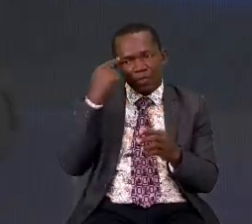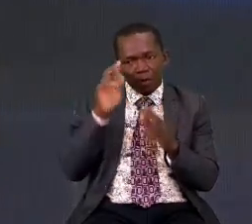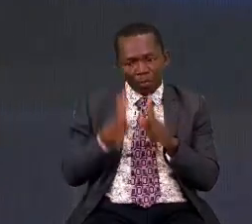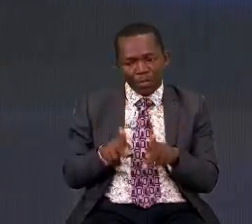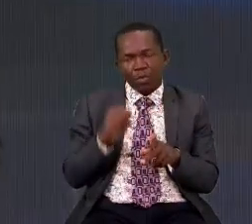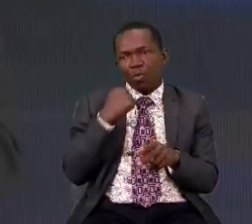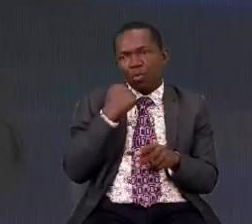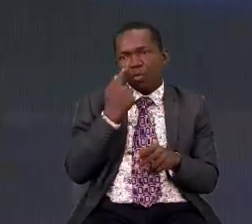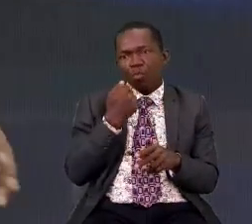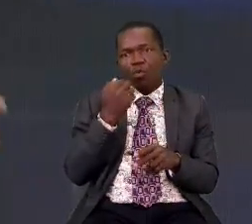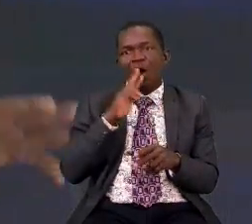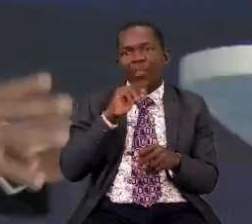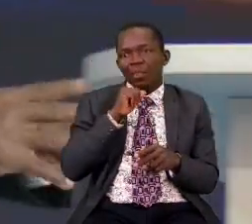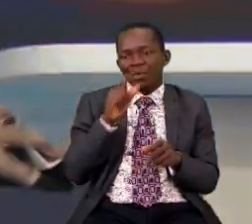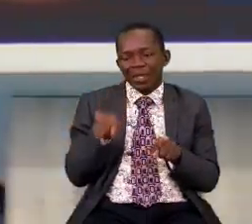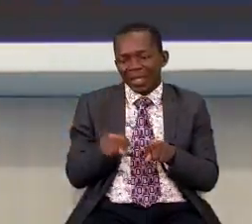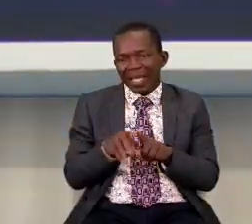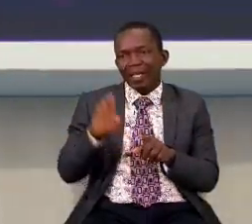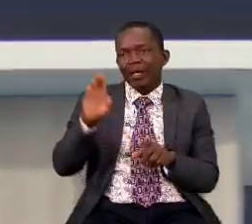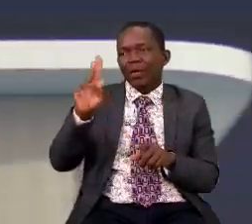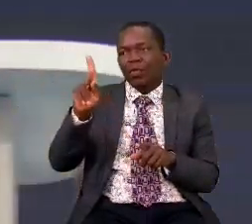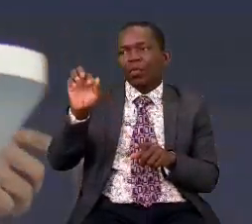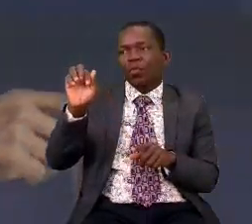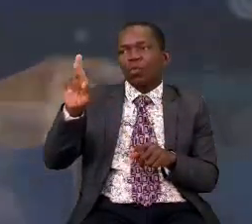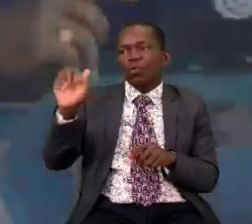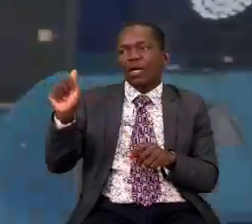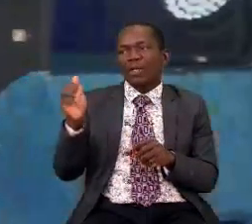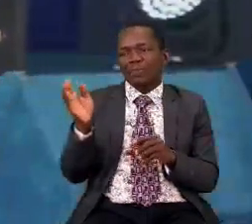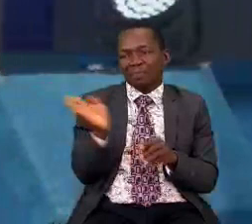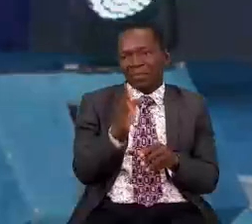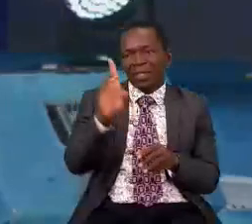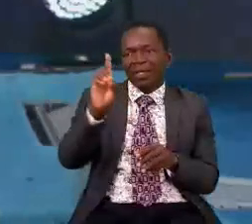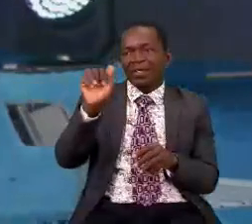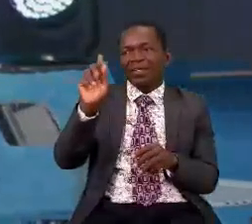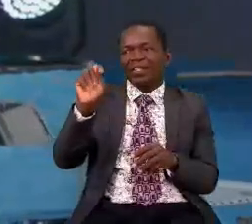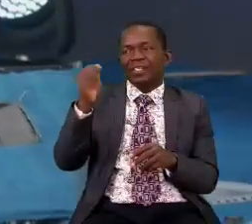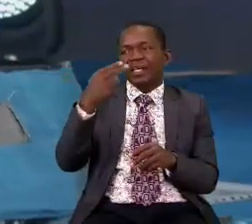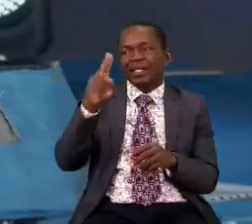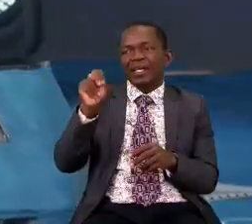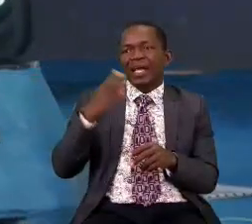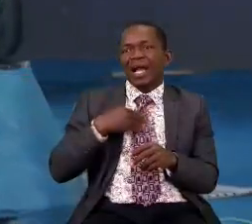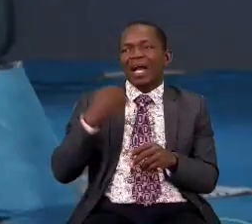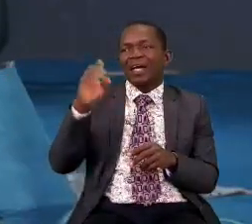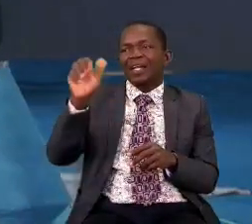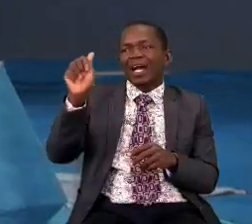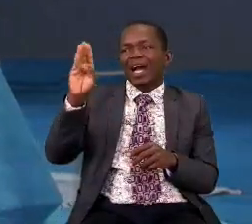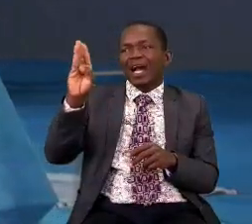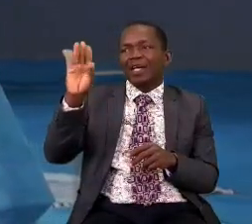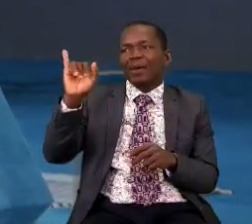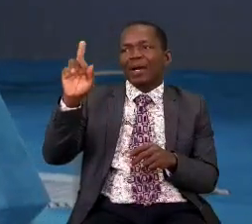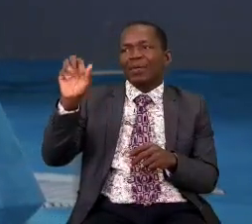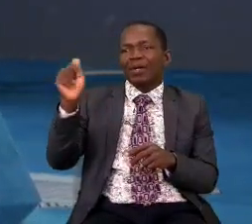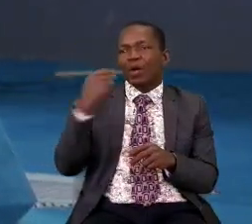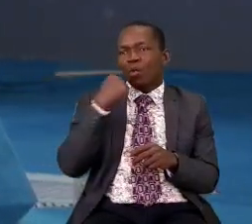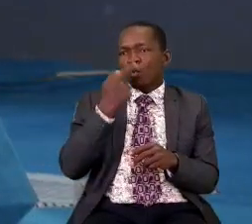the seize Authority and there's so much in a hurry the to be this or that and the Lord